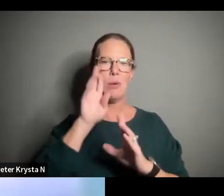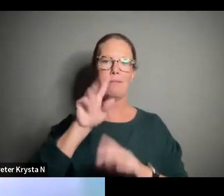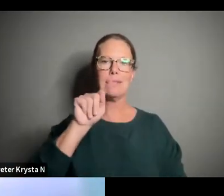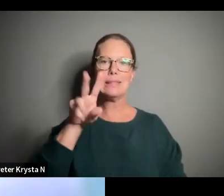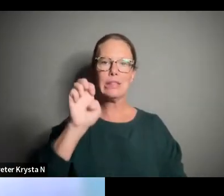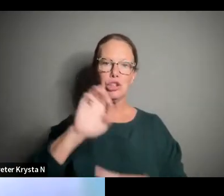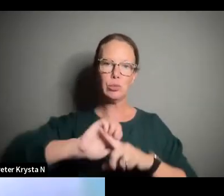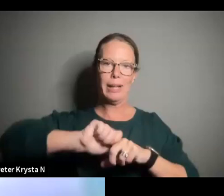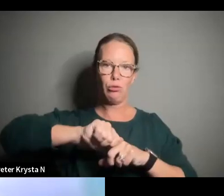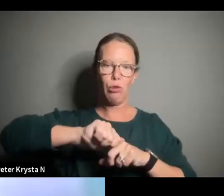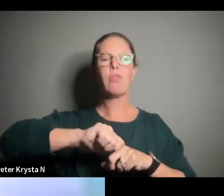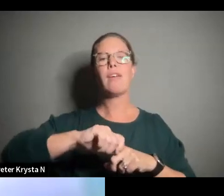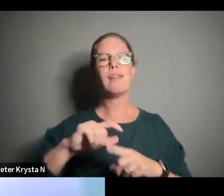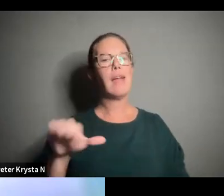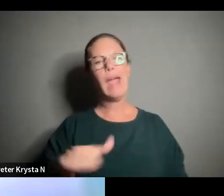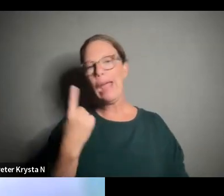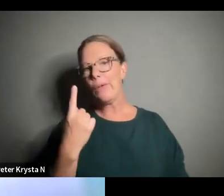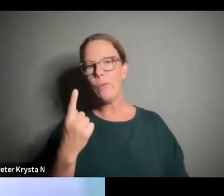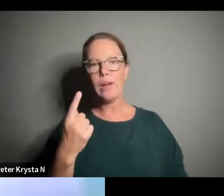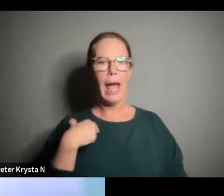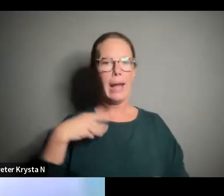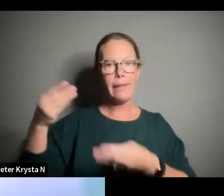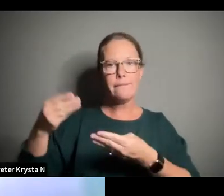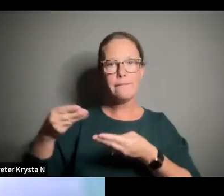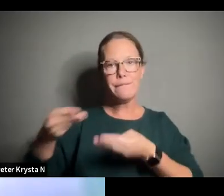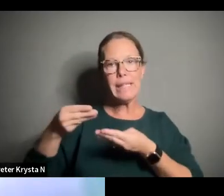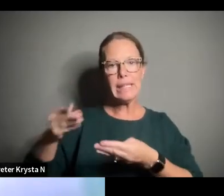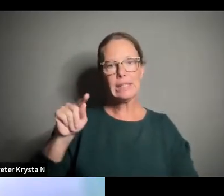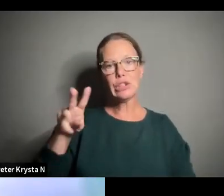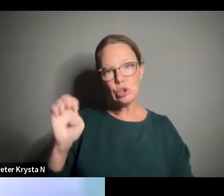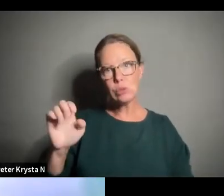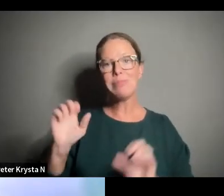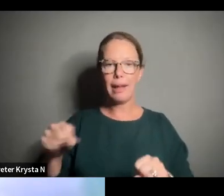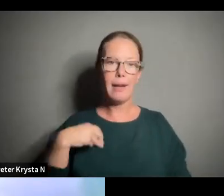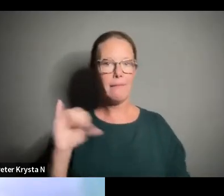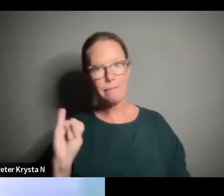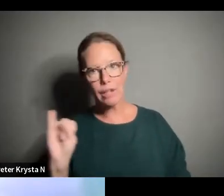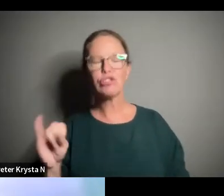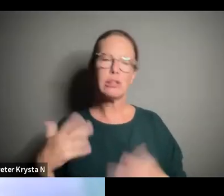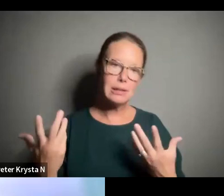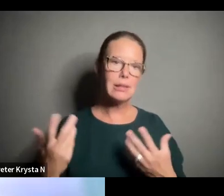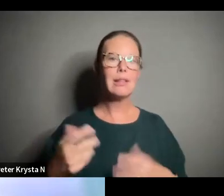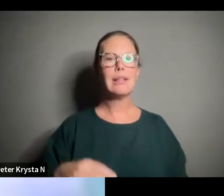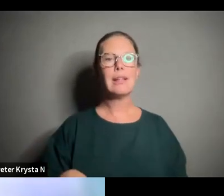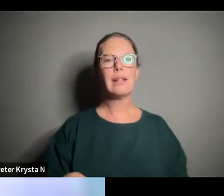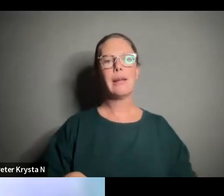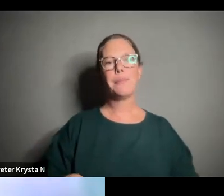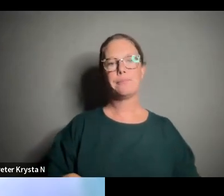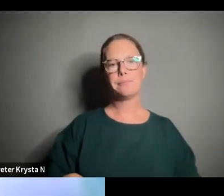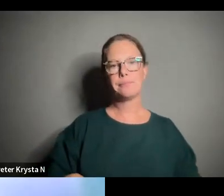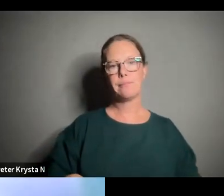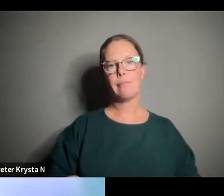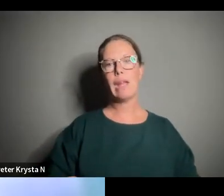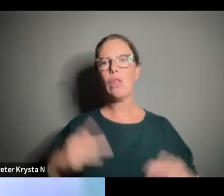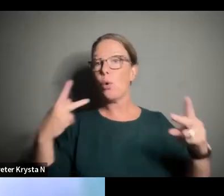always, anybody that's had a feeding tube can have an infection. And I like to look at it this way. The